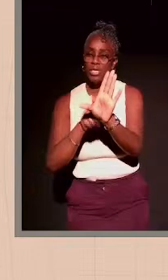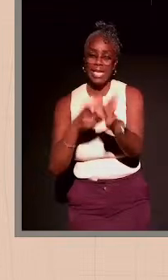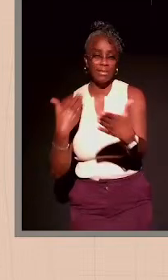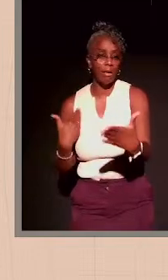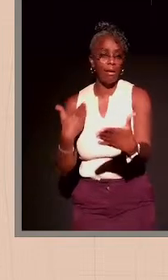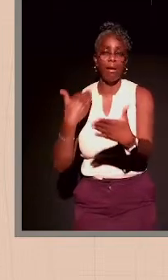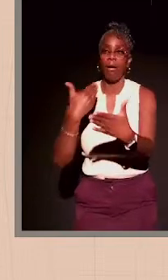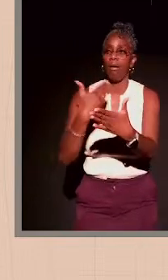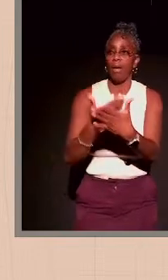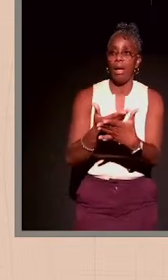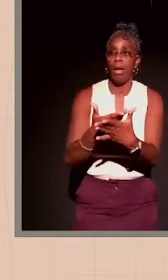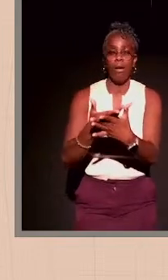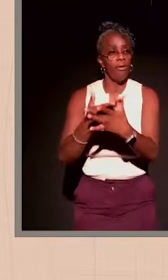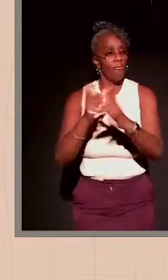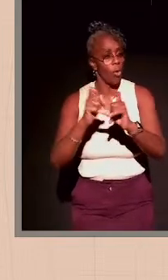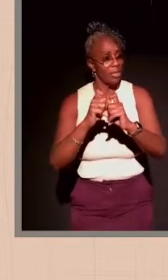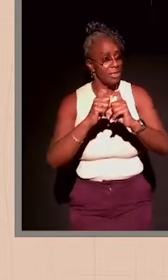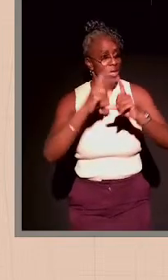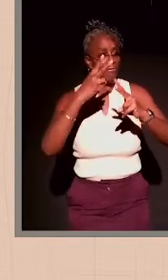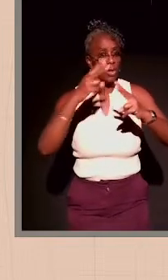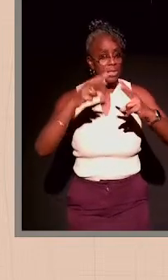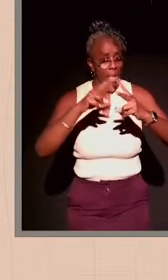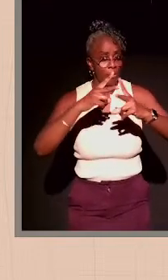I have named Double Wide.